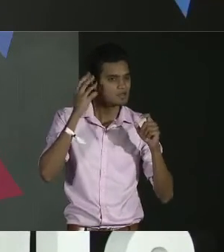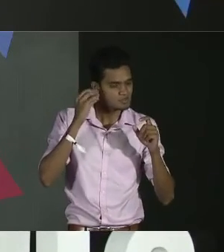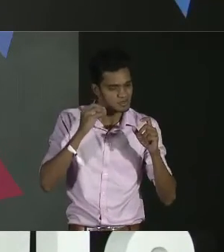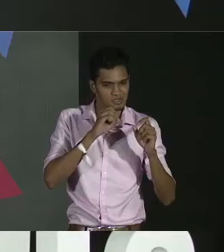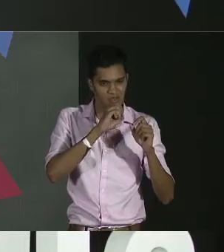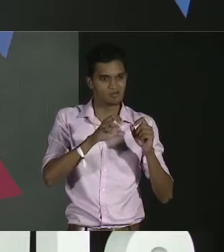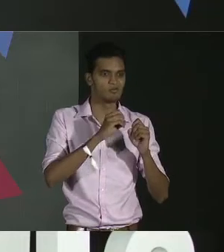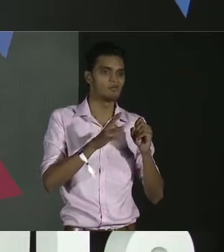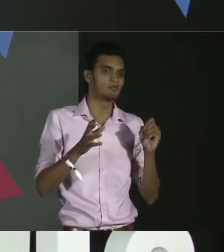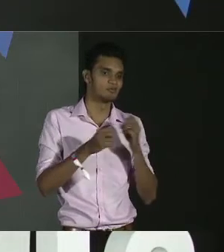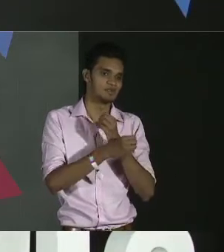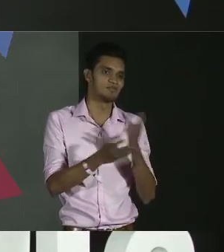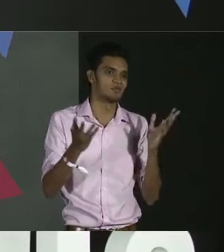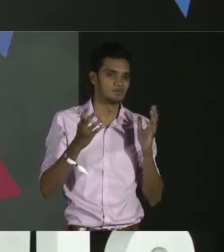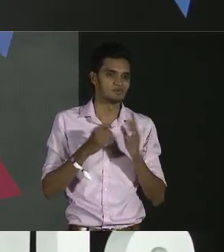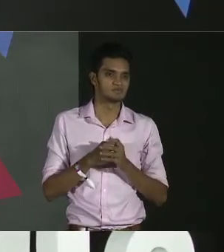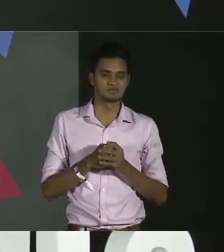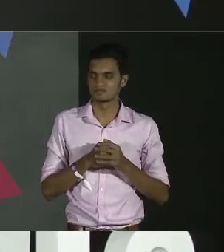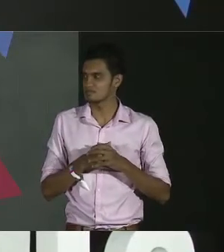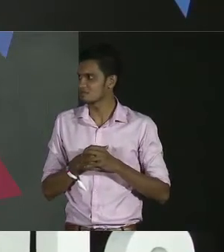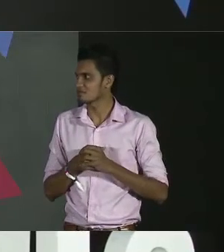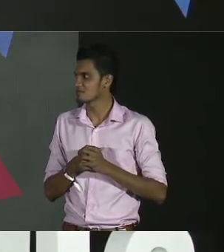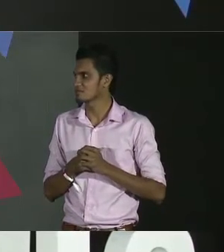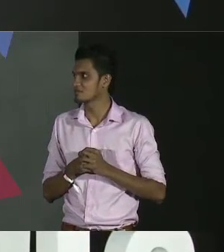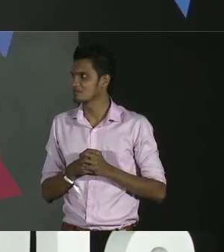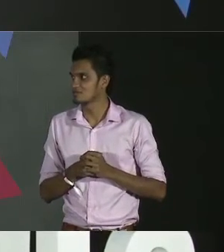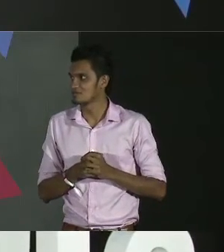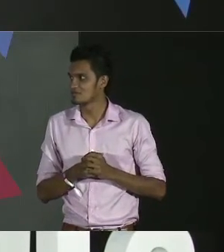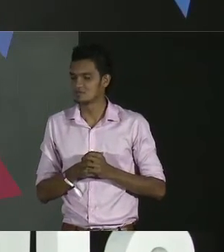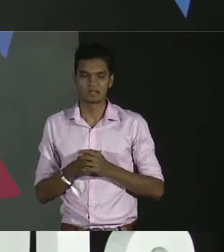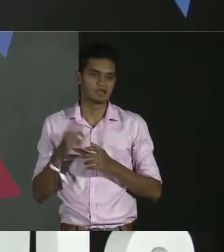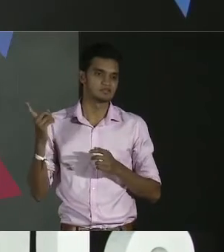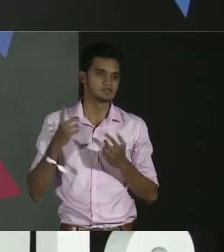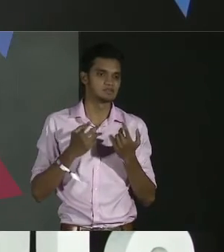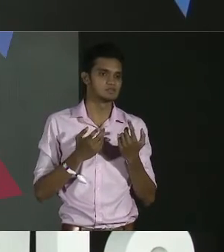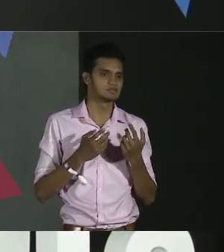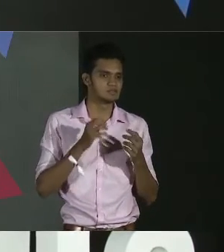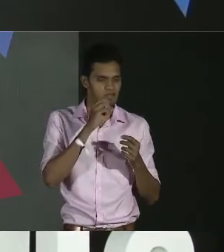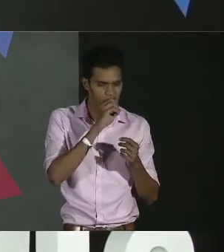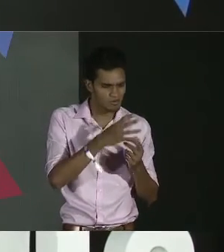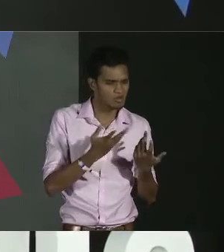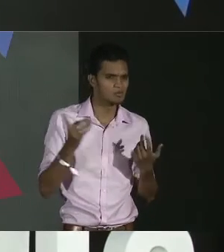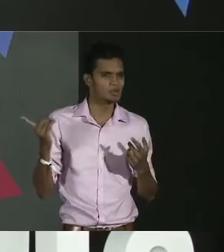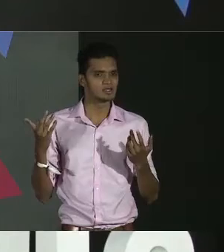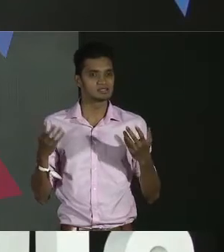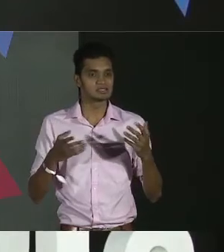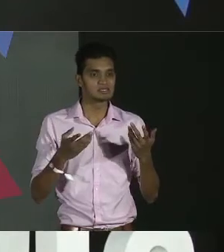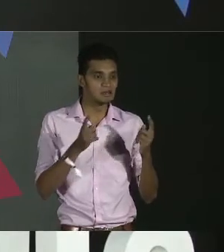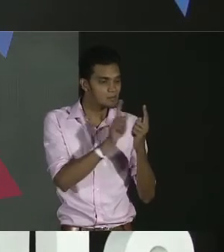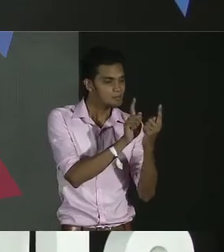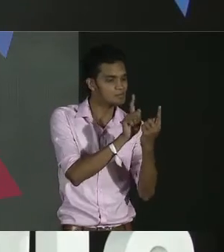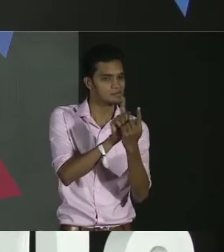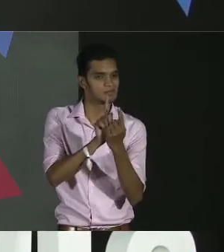joy in sharing my story with people. I'm a peer visitor. I talk to people who are going through impending limb loss or have already lost a